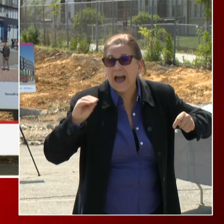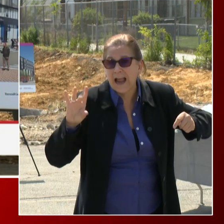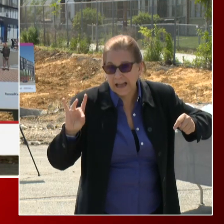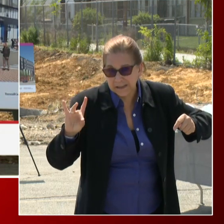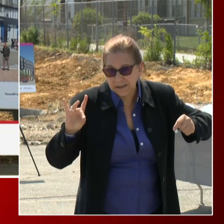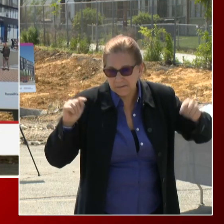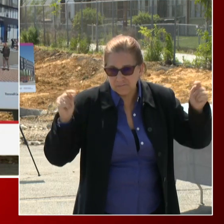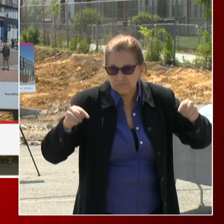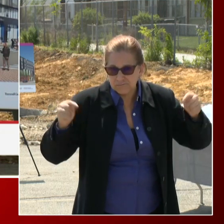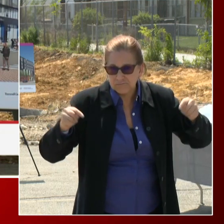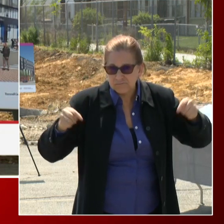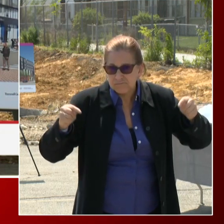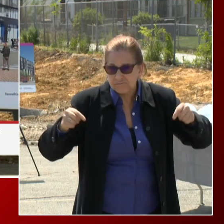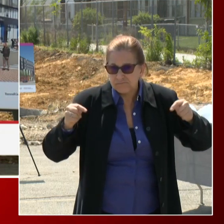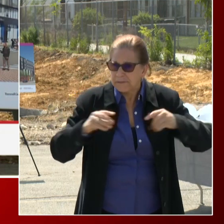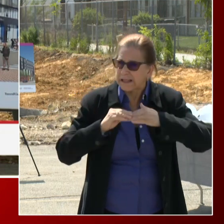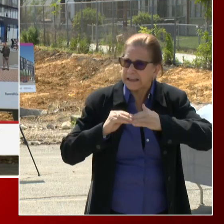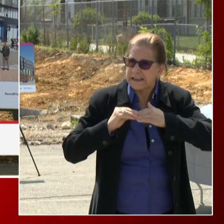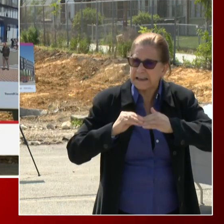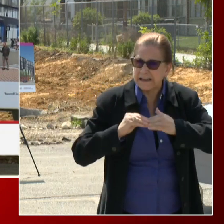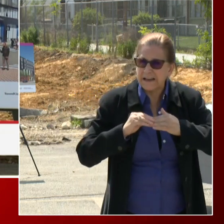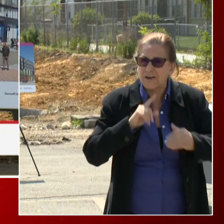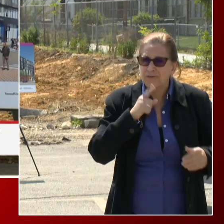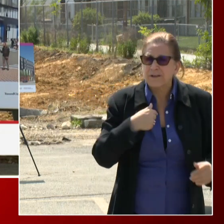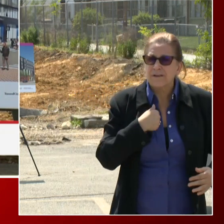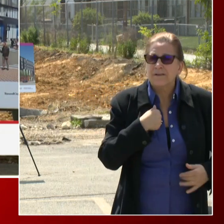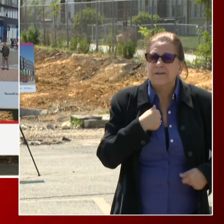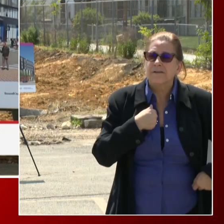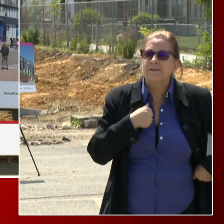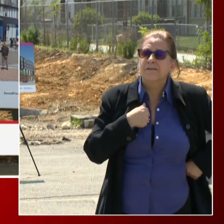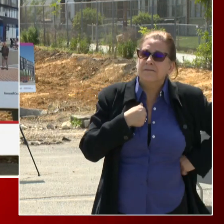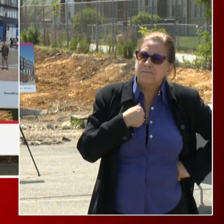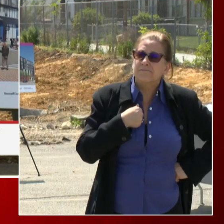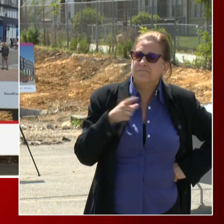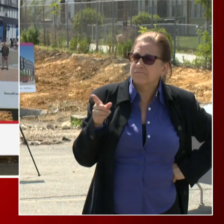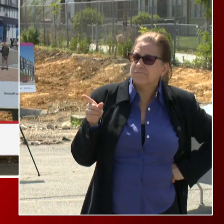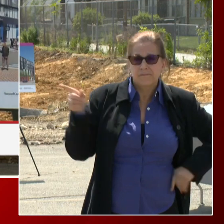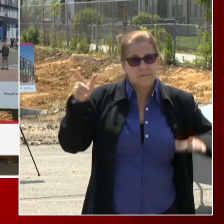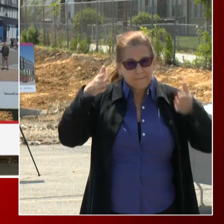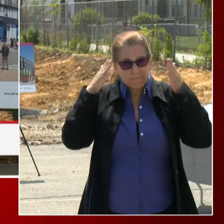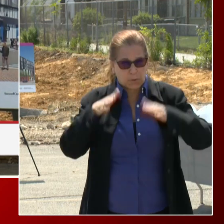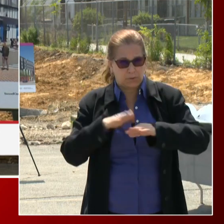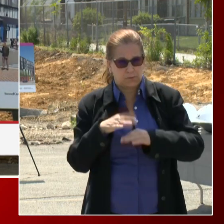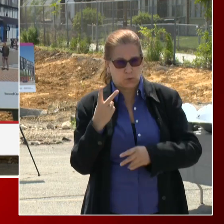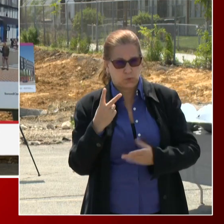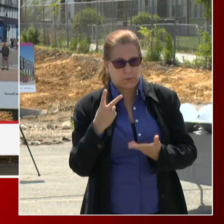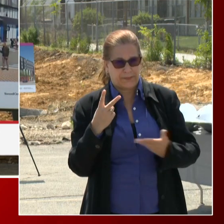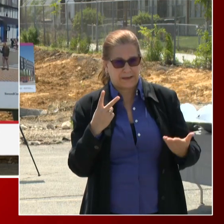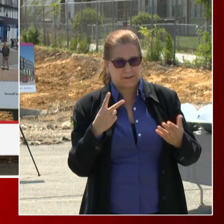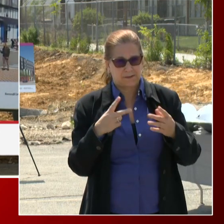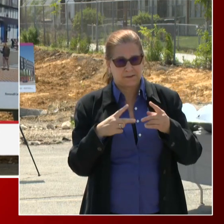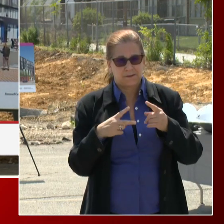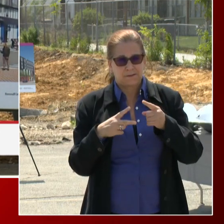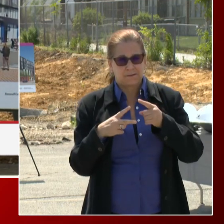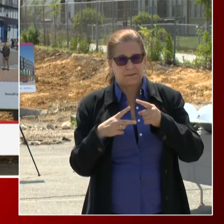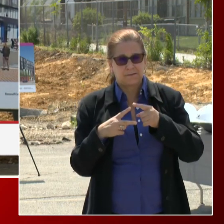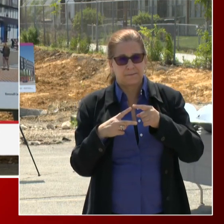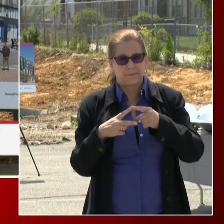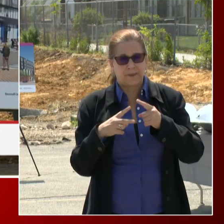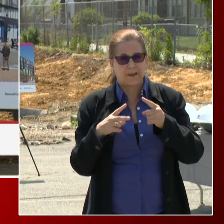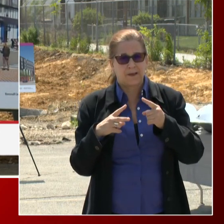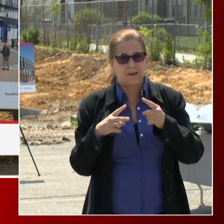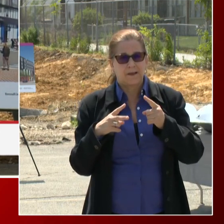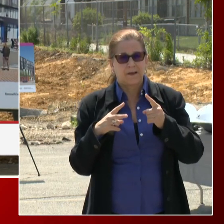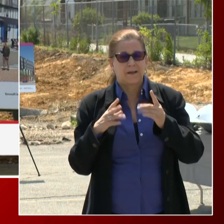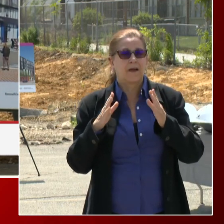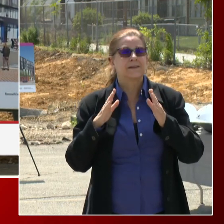yeah, he has two real single focuses, I would say. And downtown Ward 7 is one of them,